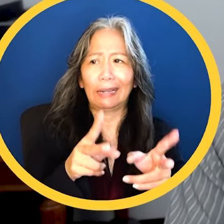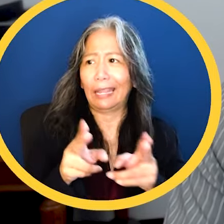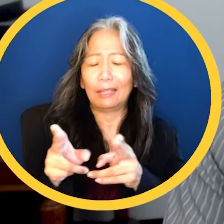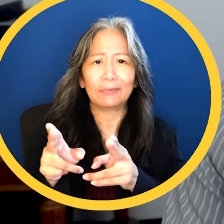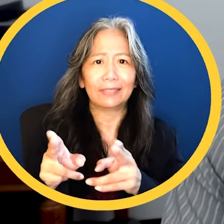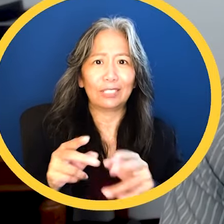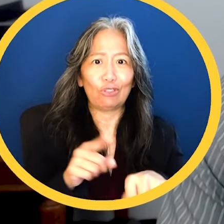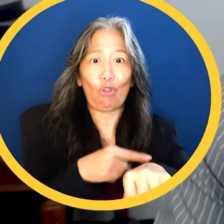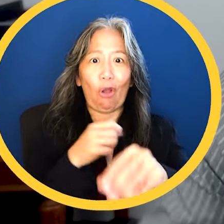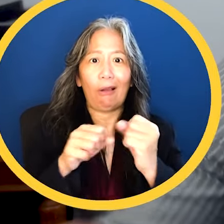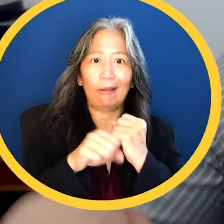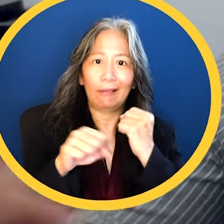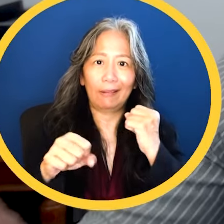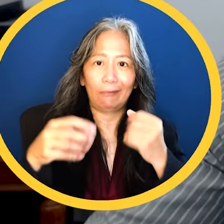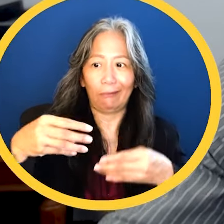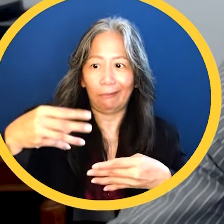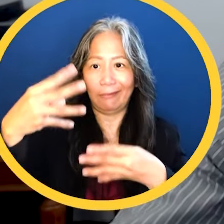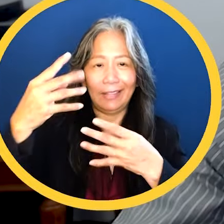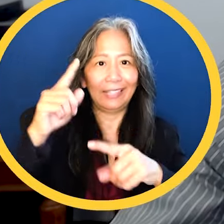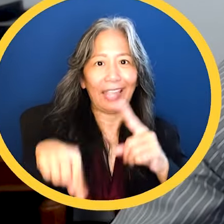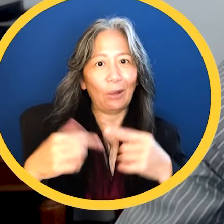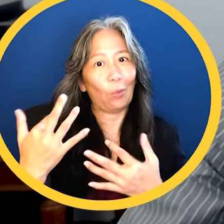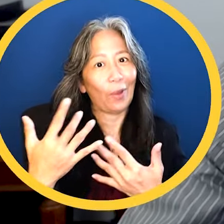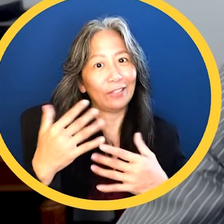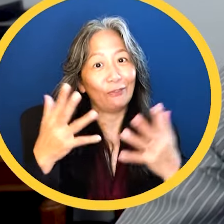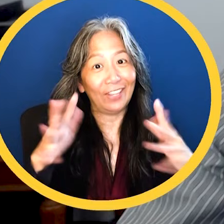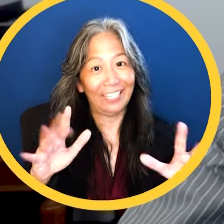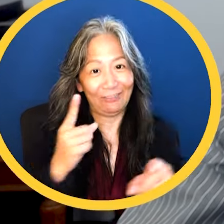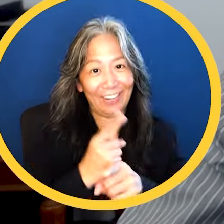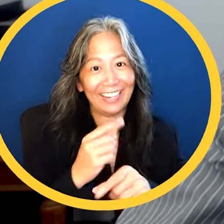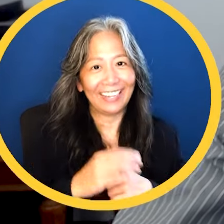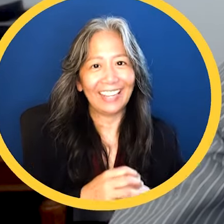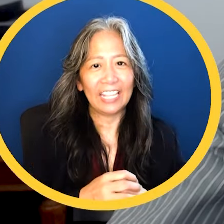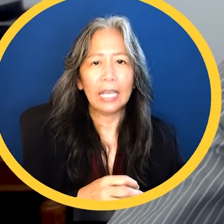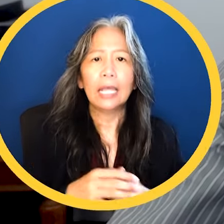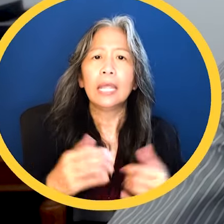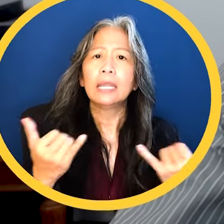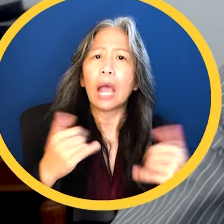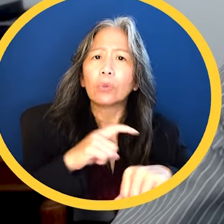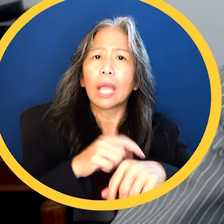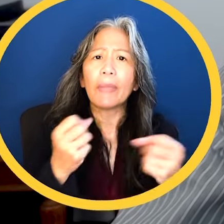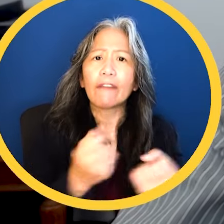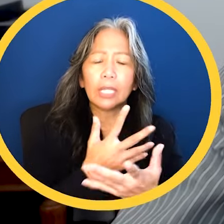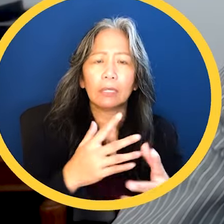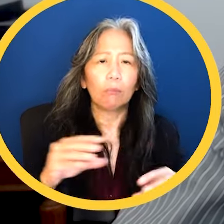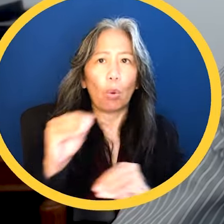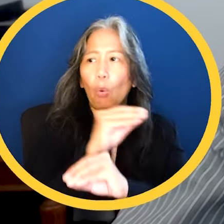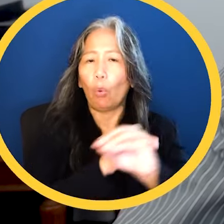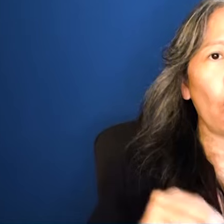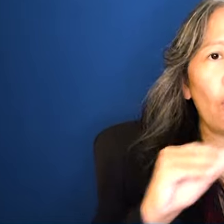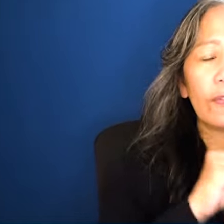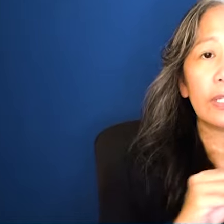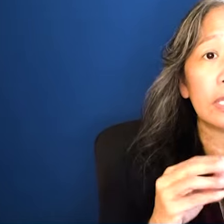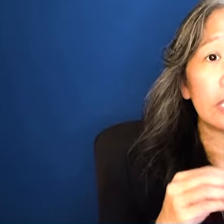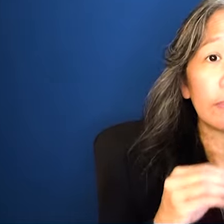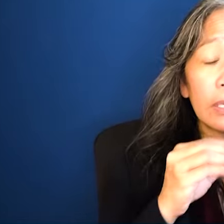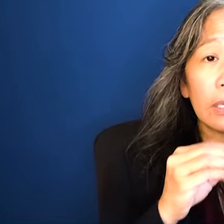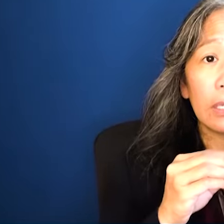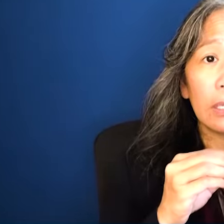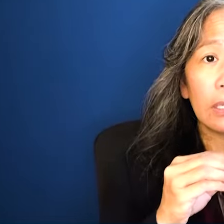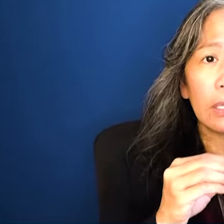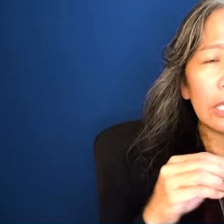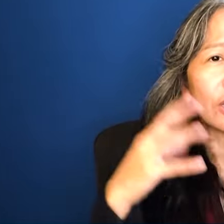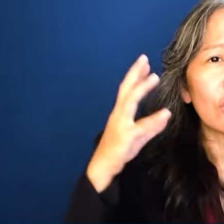long sometimes. People have to scroll over, right? They can't even wait for it to finish. We live in a time now where everything's moving.